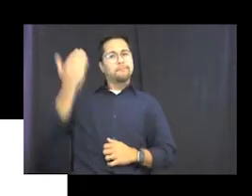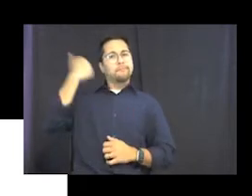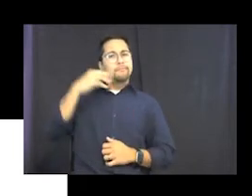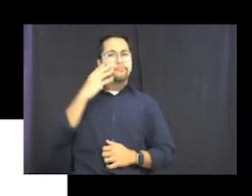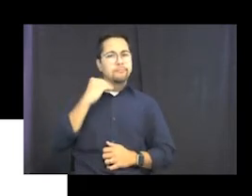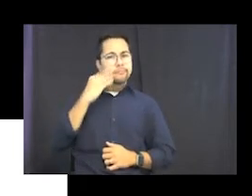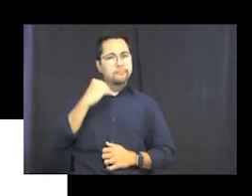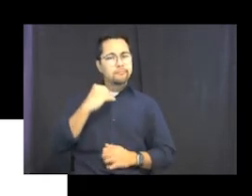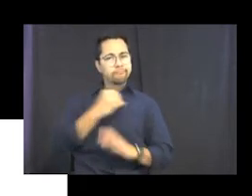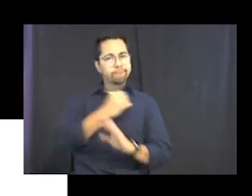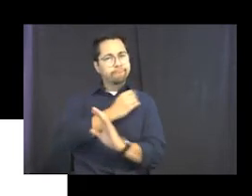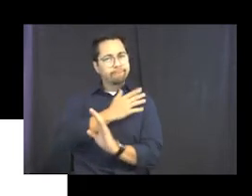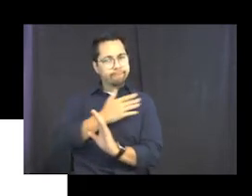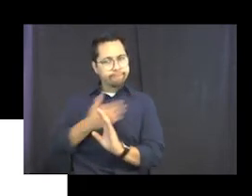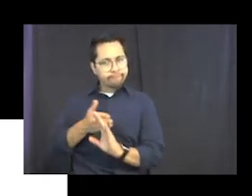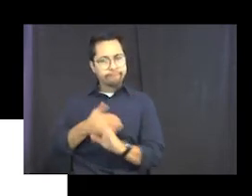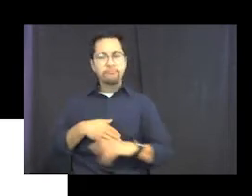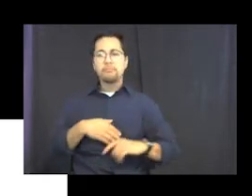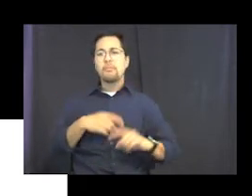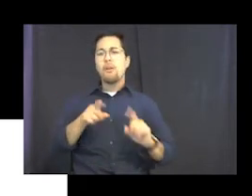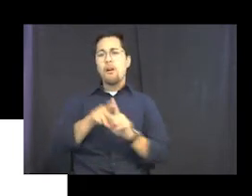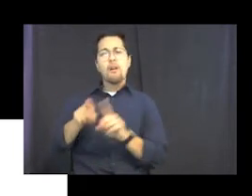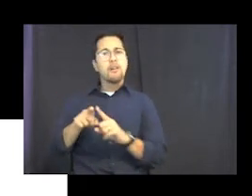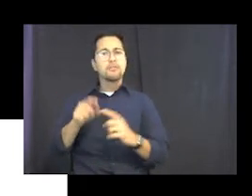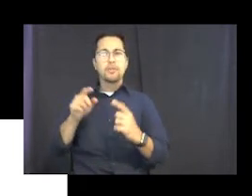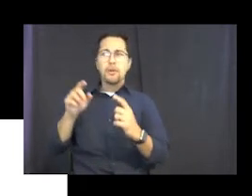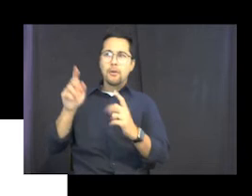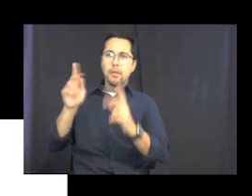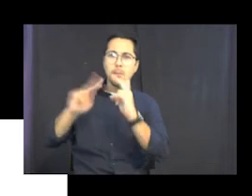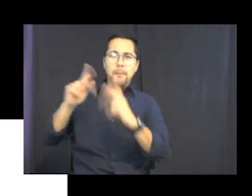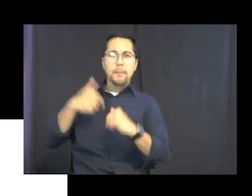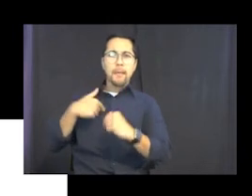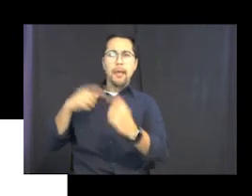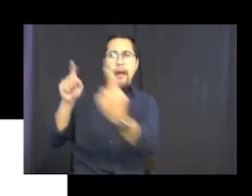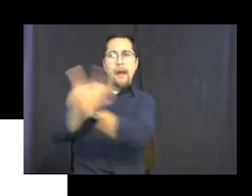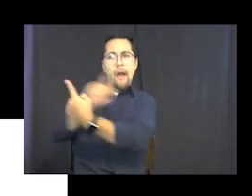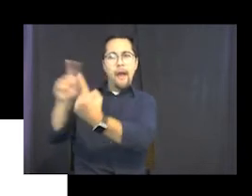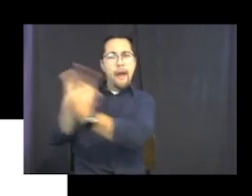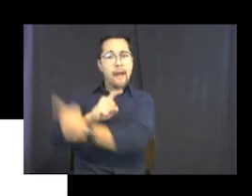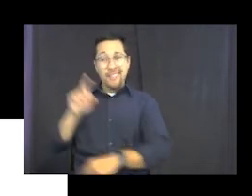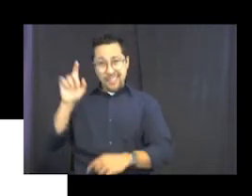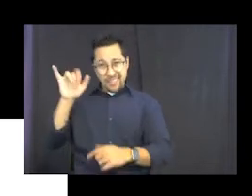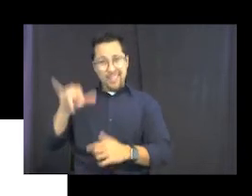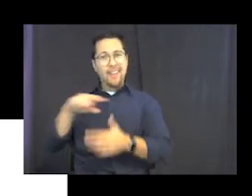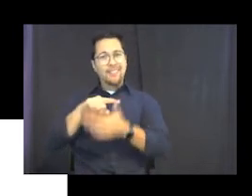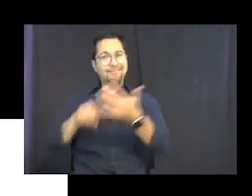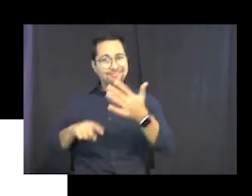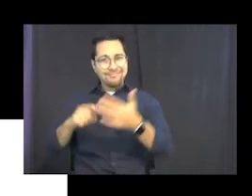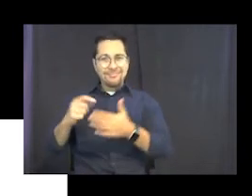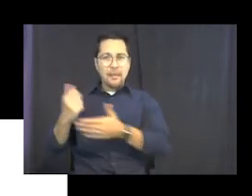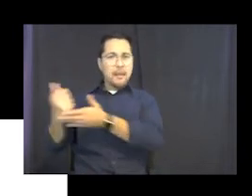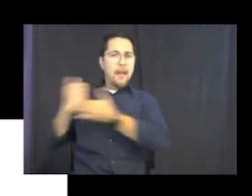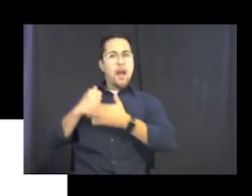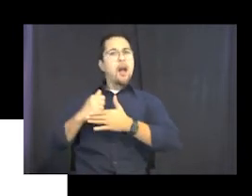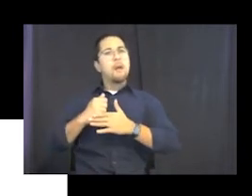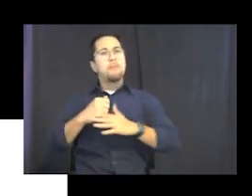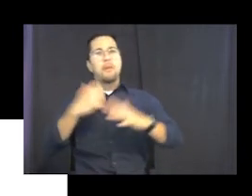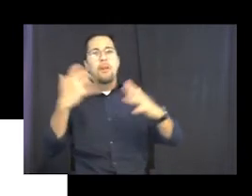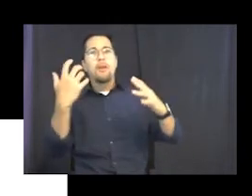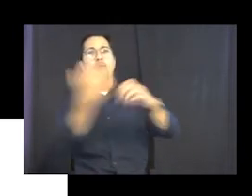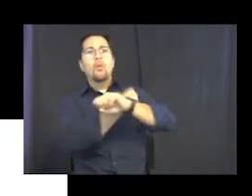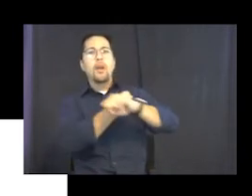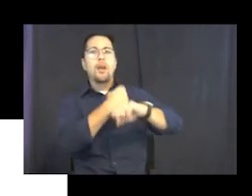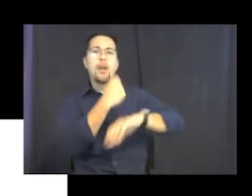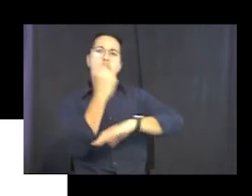that I've had and the people I know helped me win and